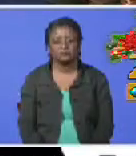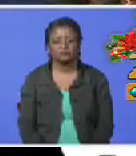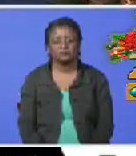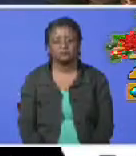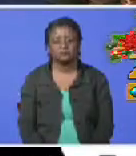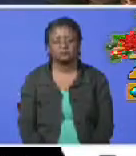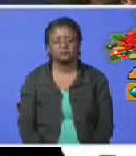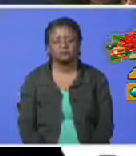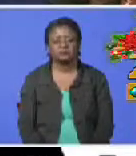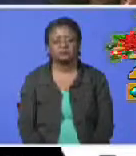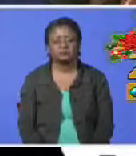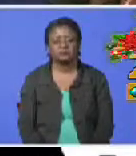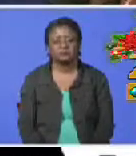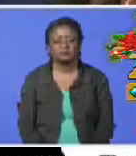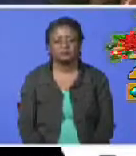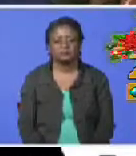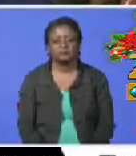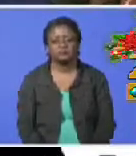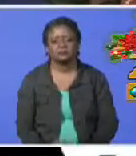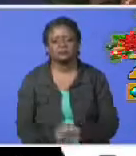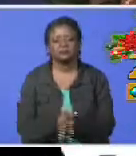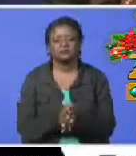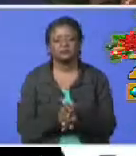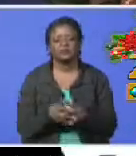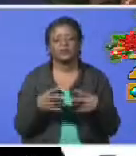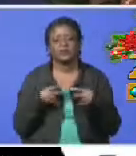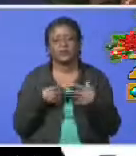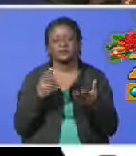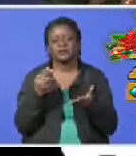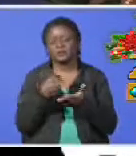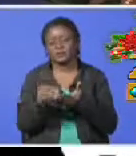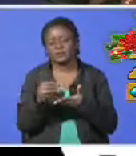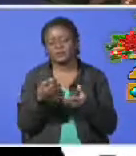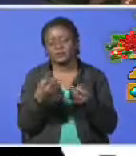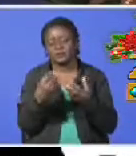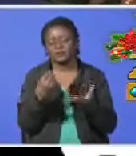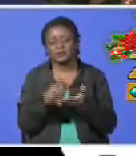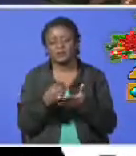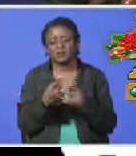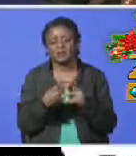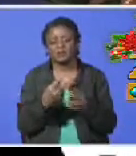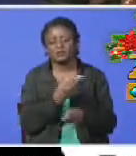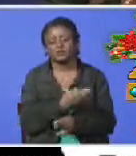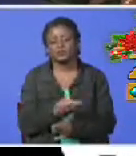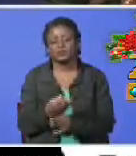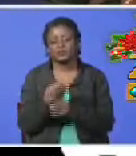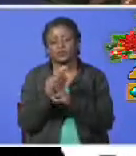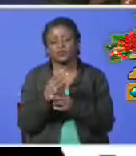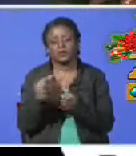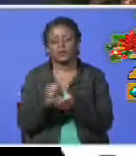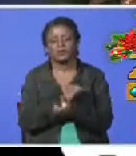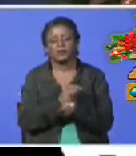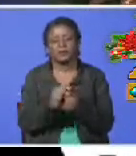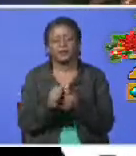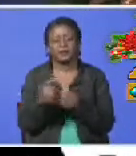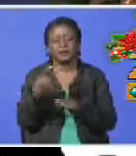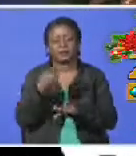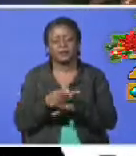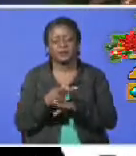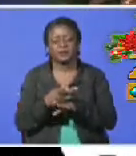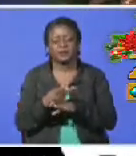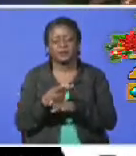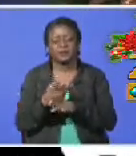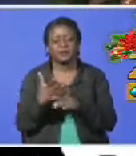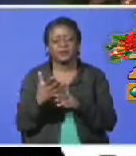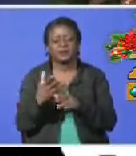Well, having parted with a pretty penny to restore the hurricane-battered property, executives of the Abaco Beach Resort are eager to welcome